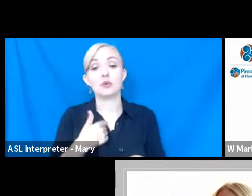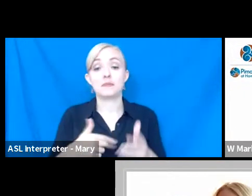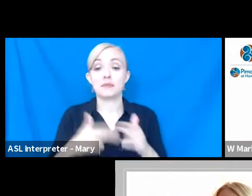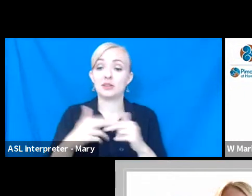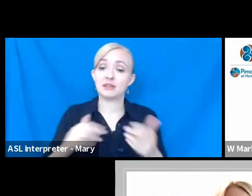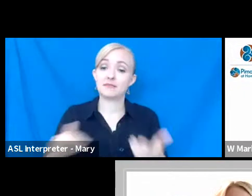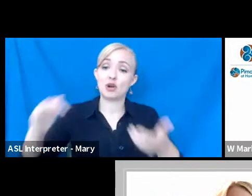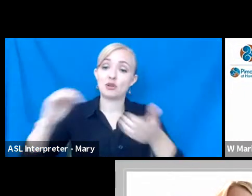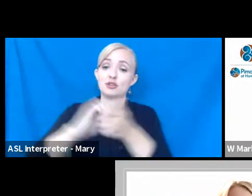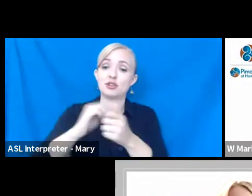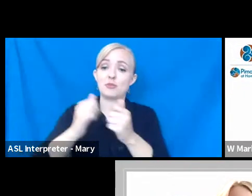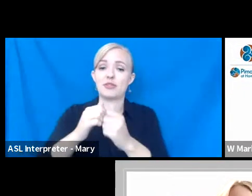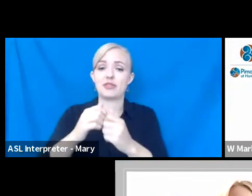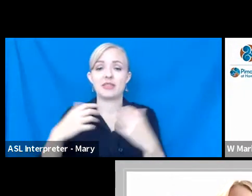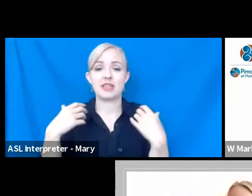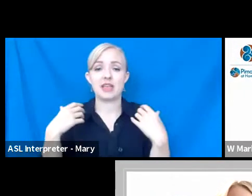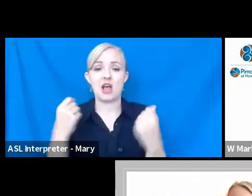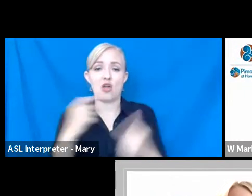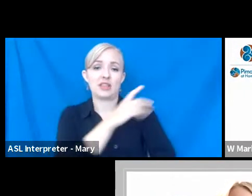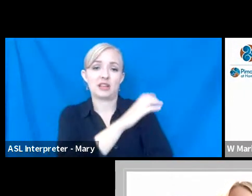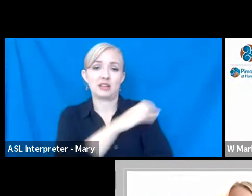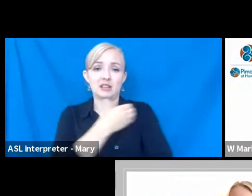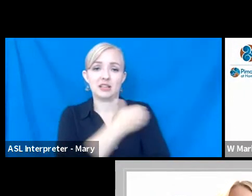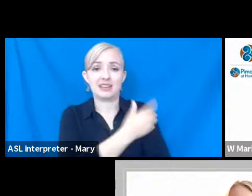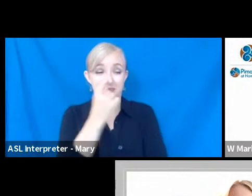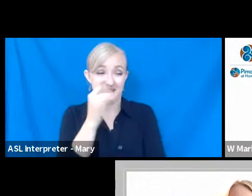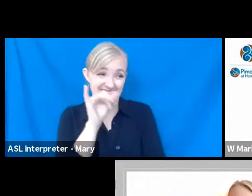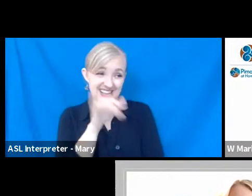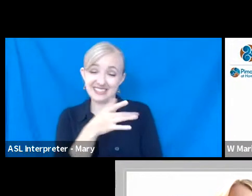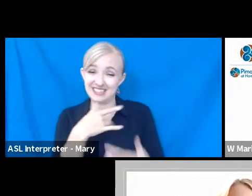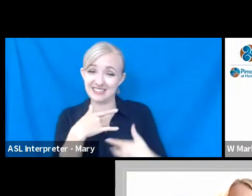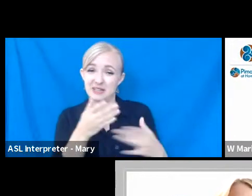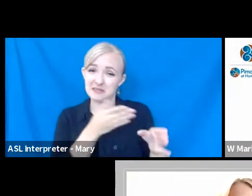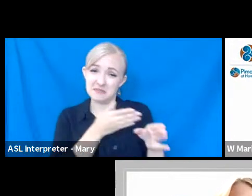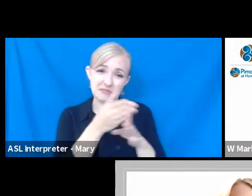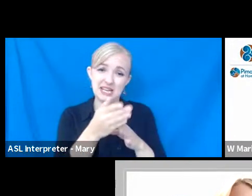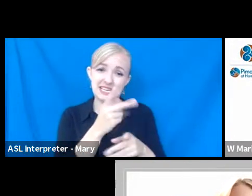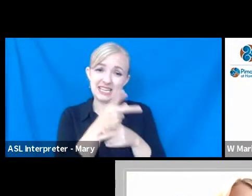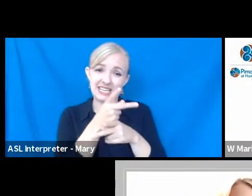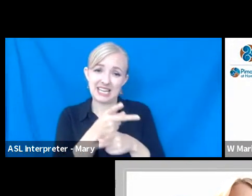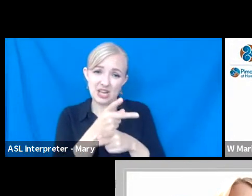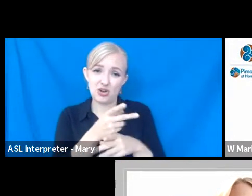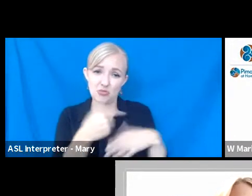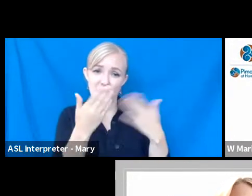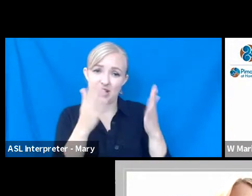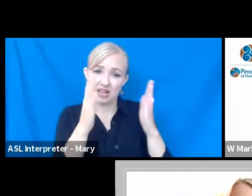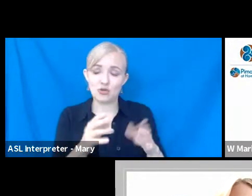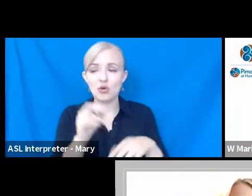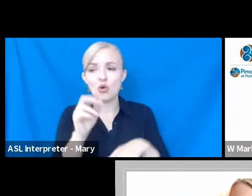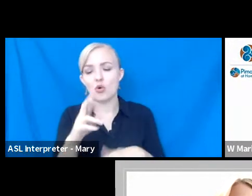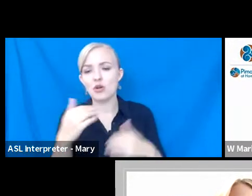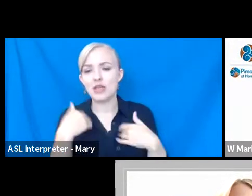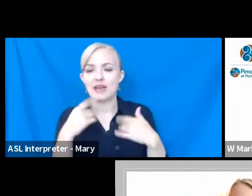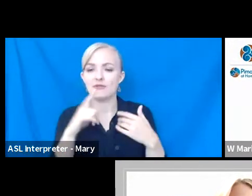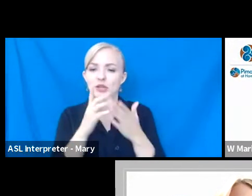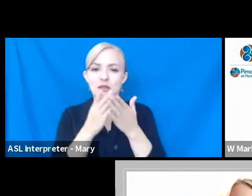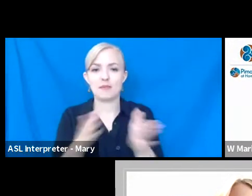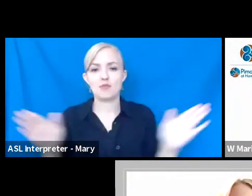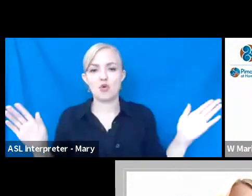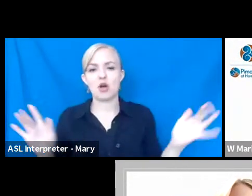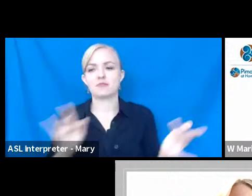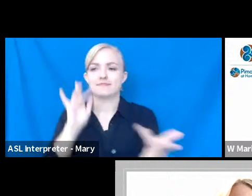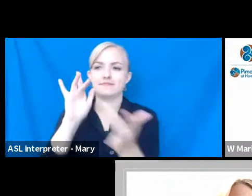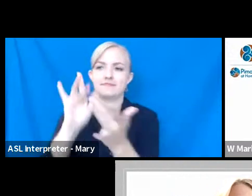the health clinics, because they are often the primary care provider or have very broad outreach